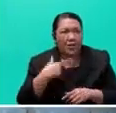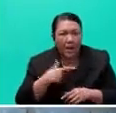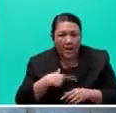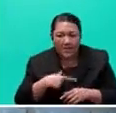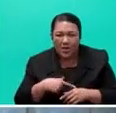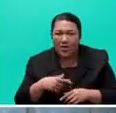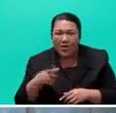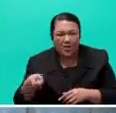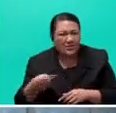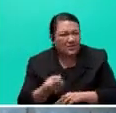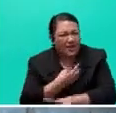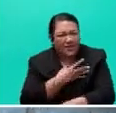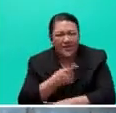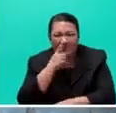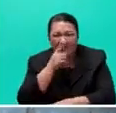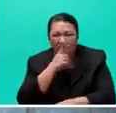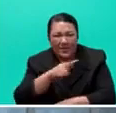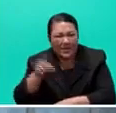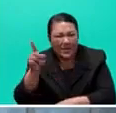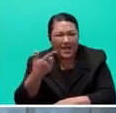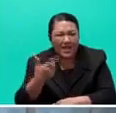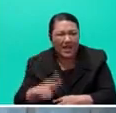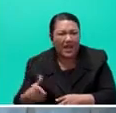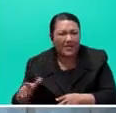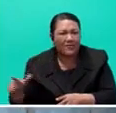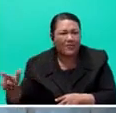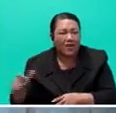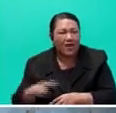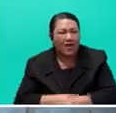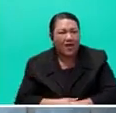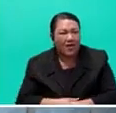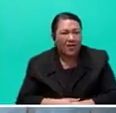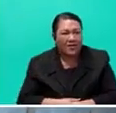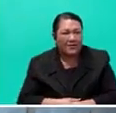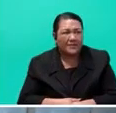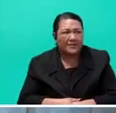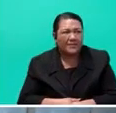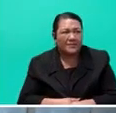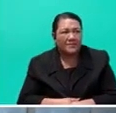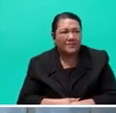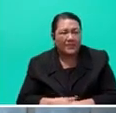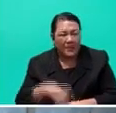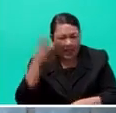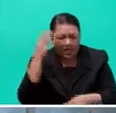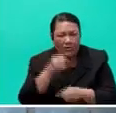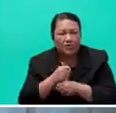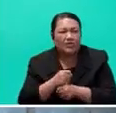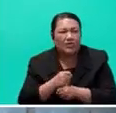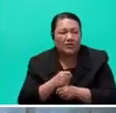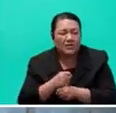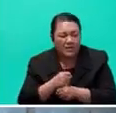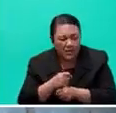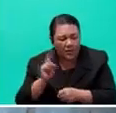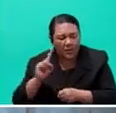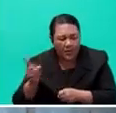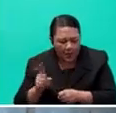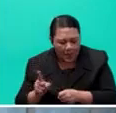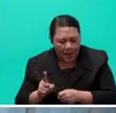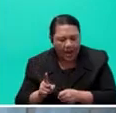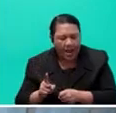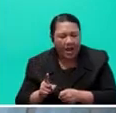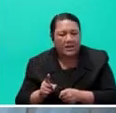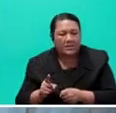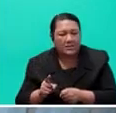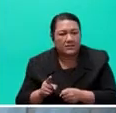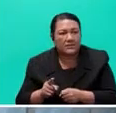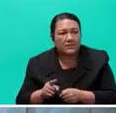Speaker. With this word, Honorable Speaker, I strongly recommend. We can discuss it when we address the